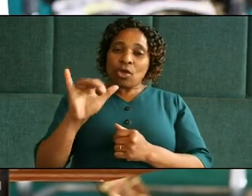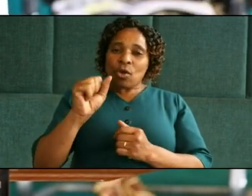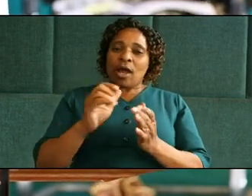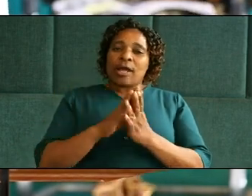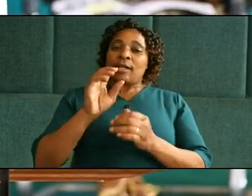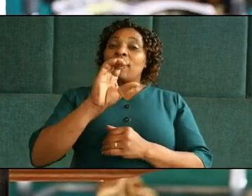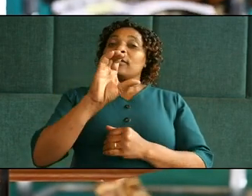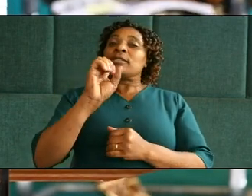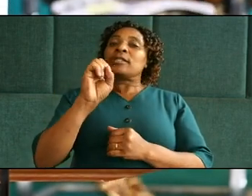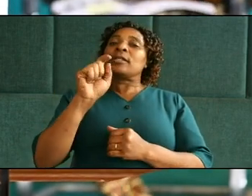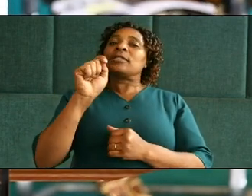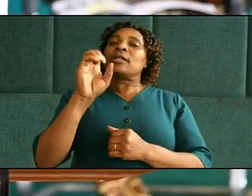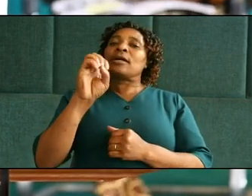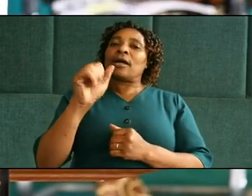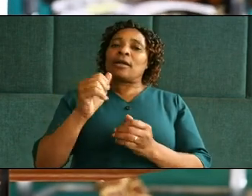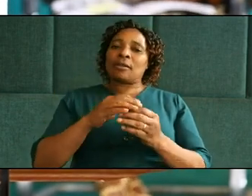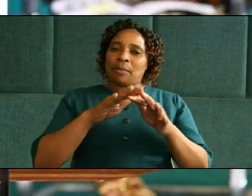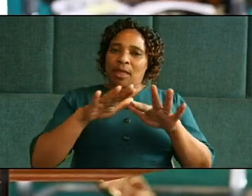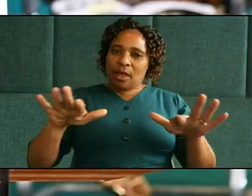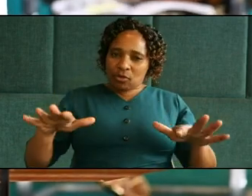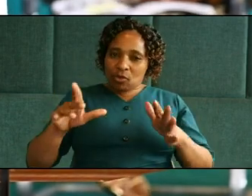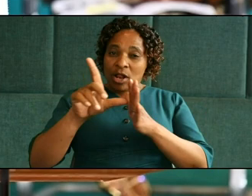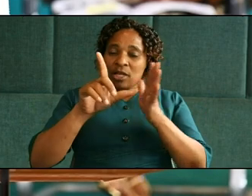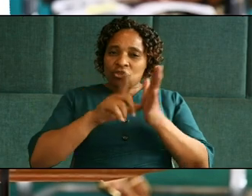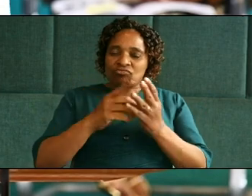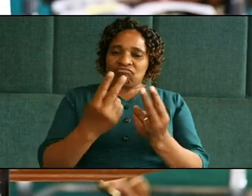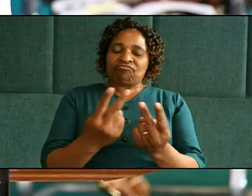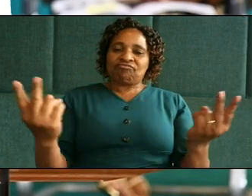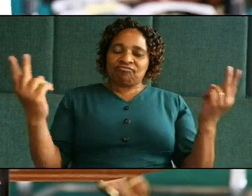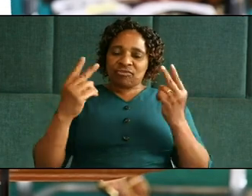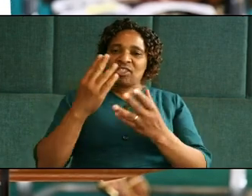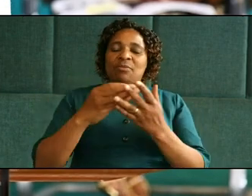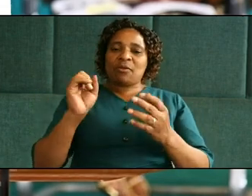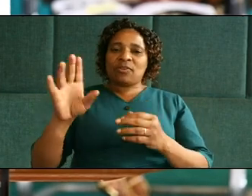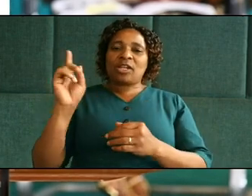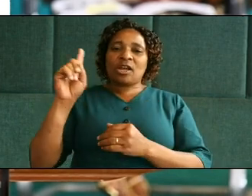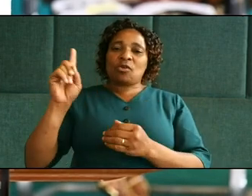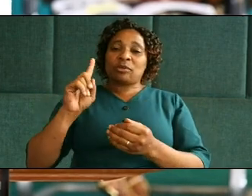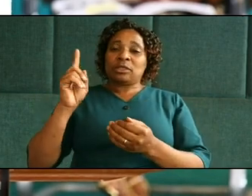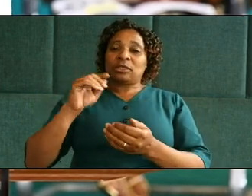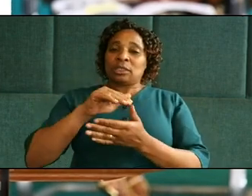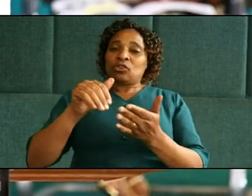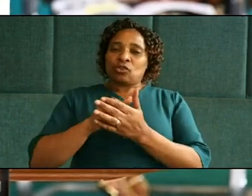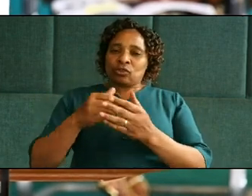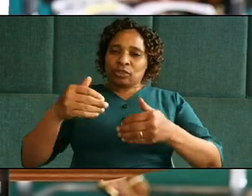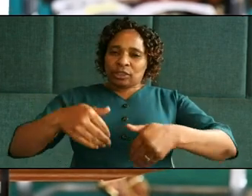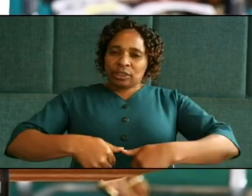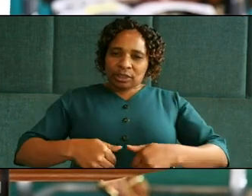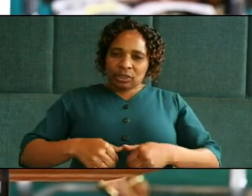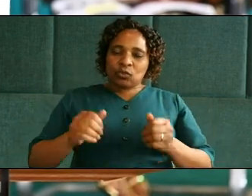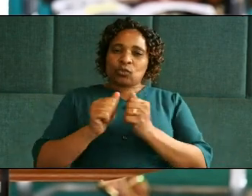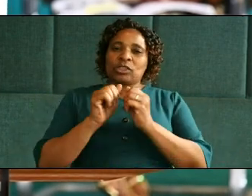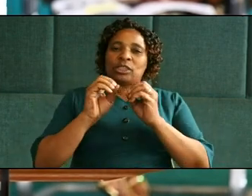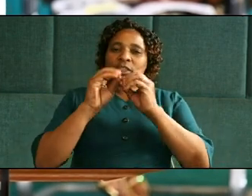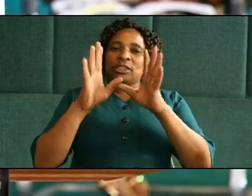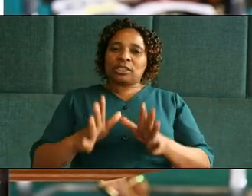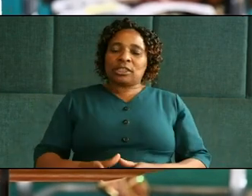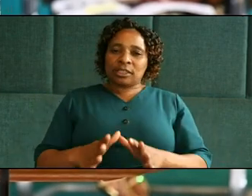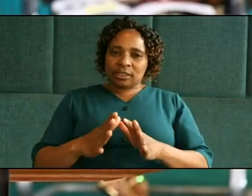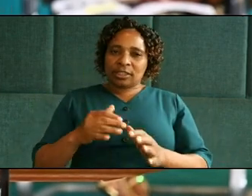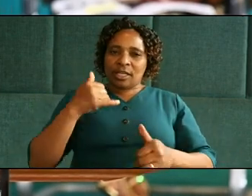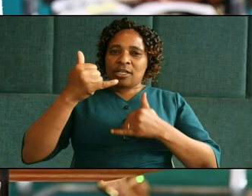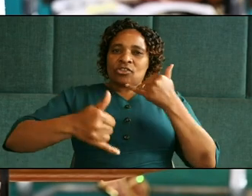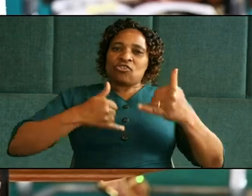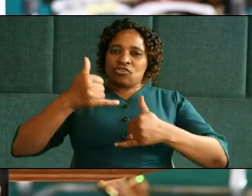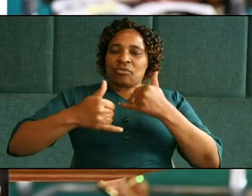piano. For the lesson panel, we have some of the Nairobi Central teens, along with their teens teachers.